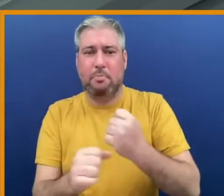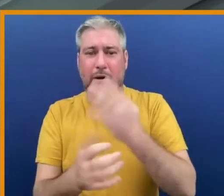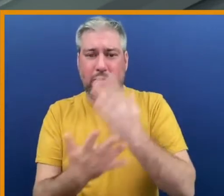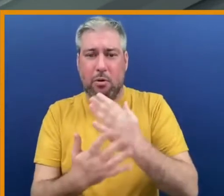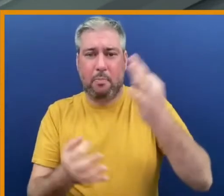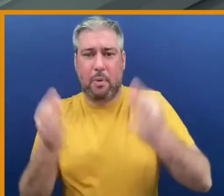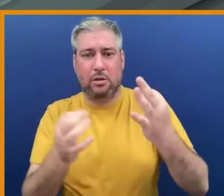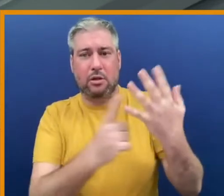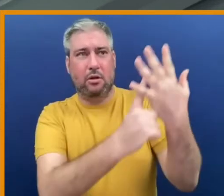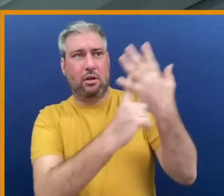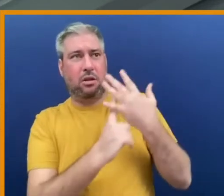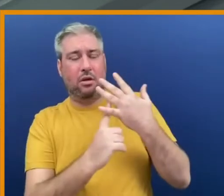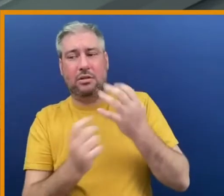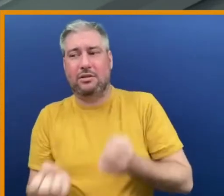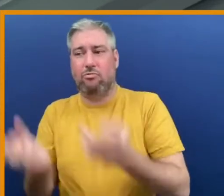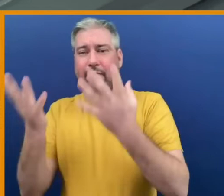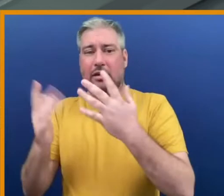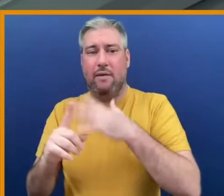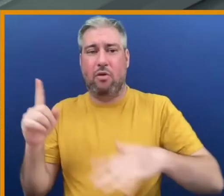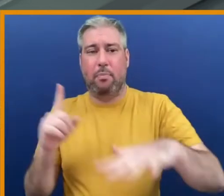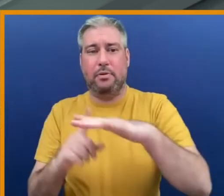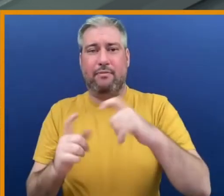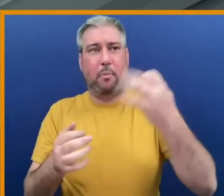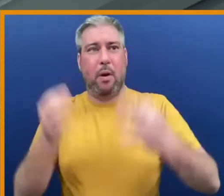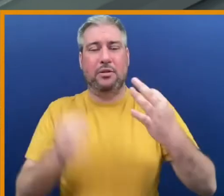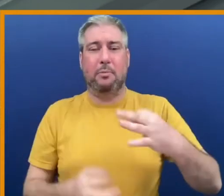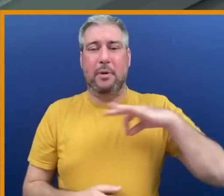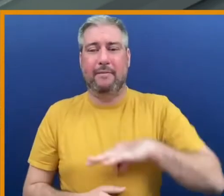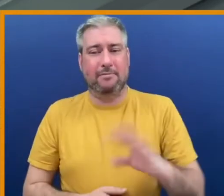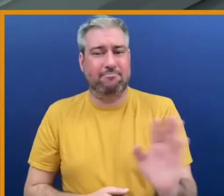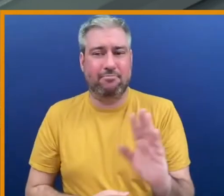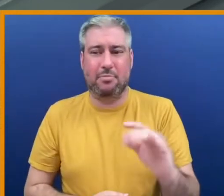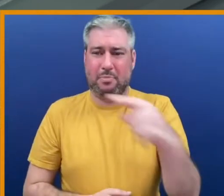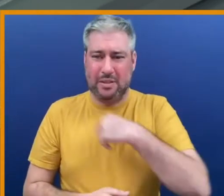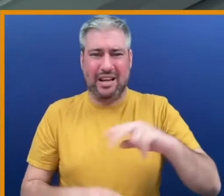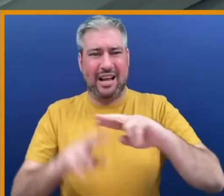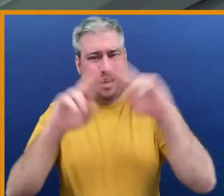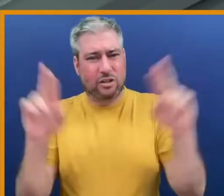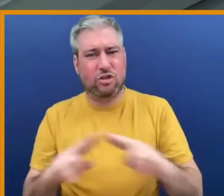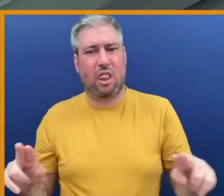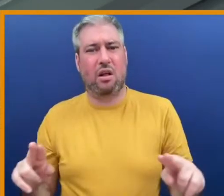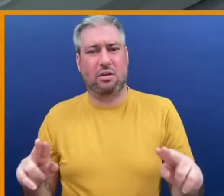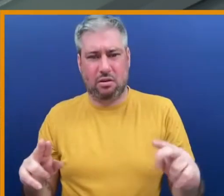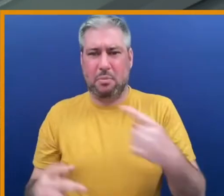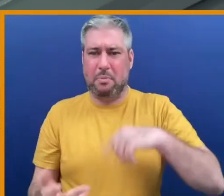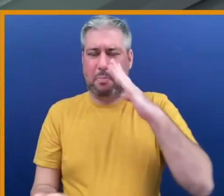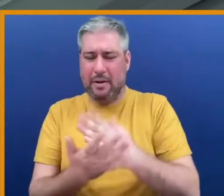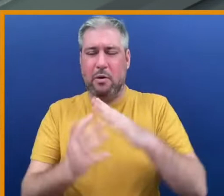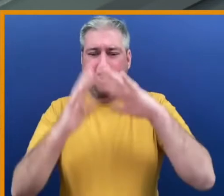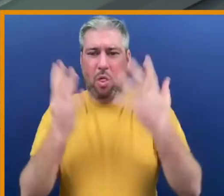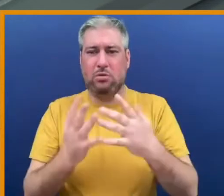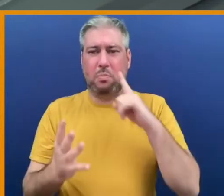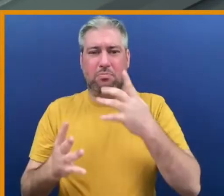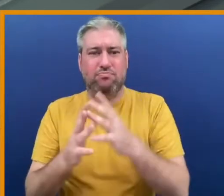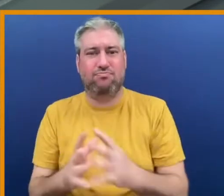We believe that the world will be safer, more prosperous and greener when people cooperate across borders. The ecological emergency